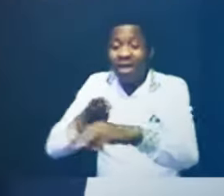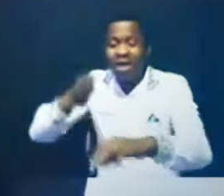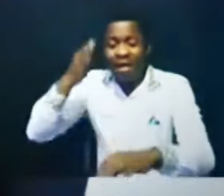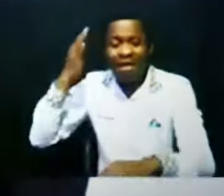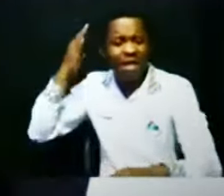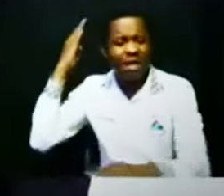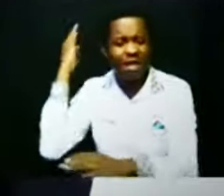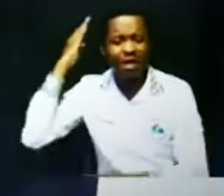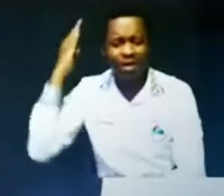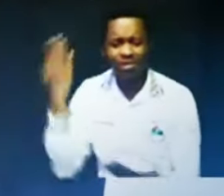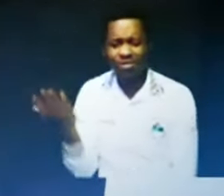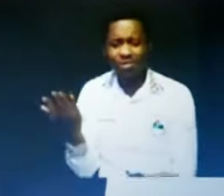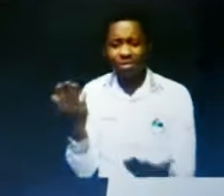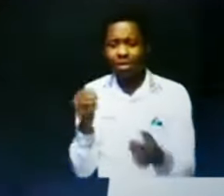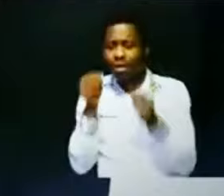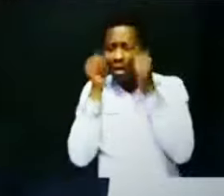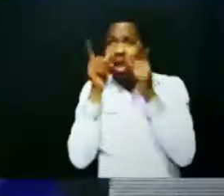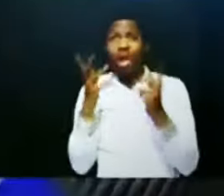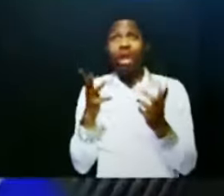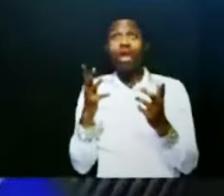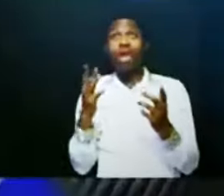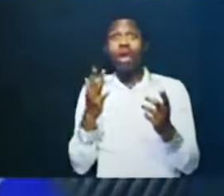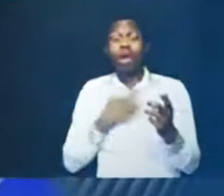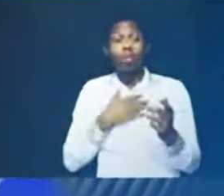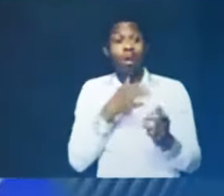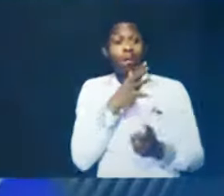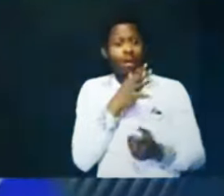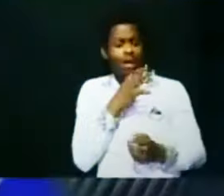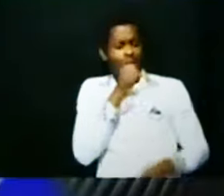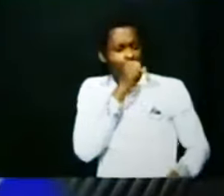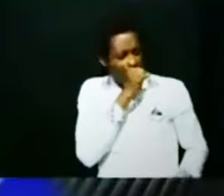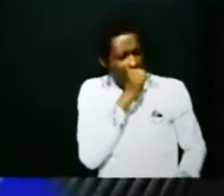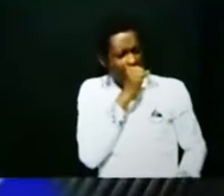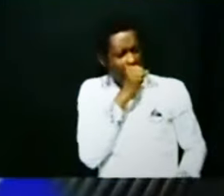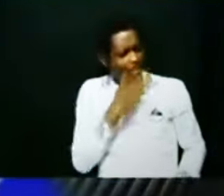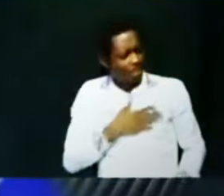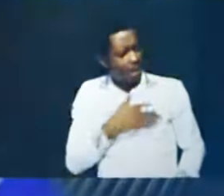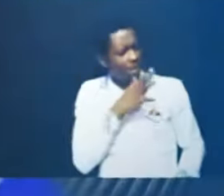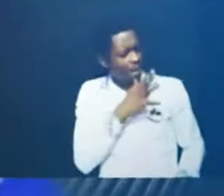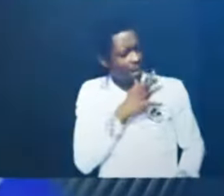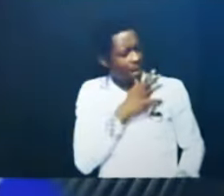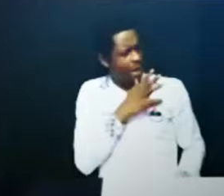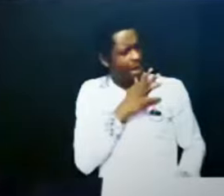my mother, I didn't know that my mother..."